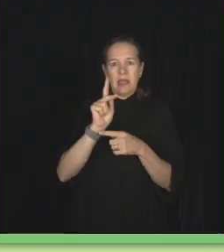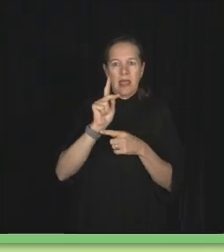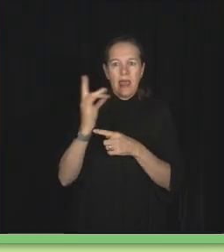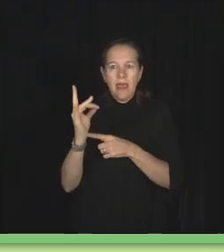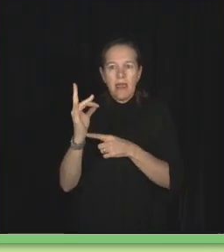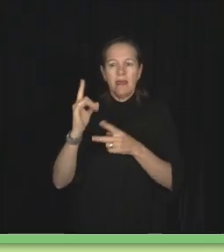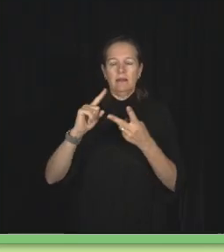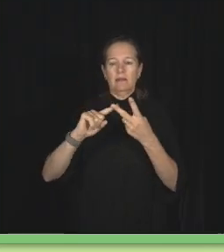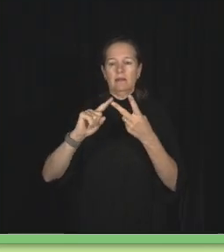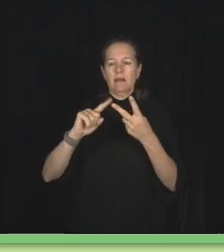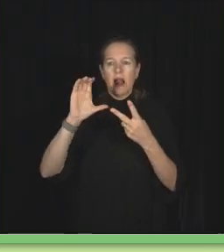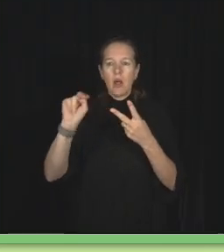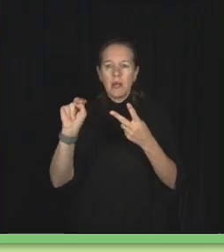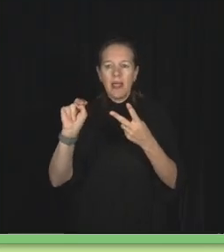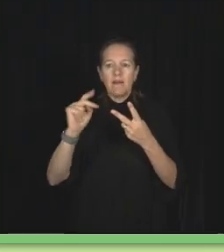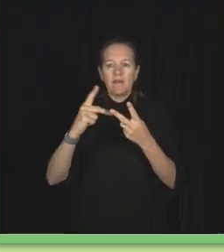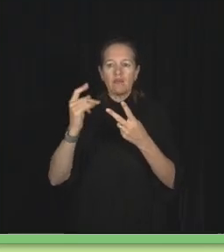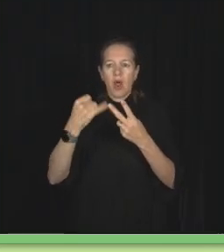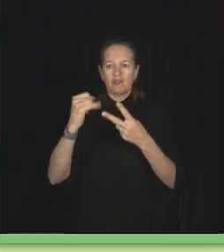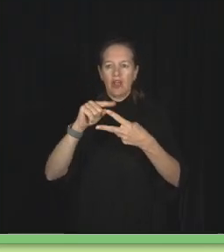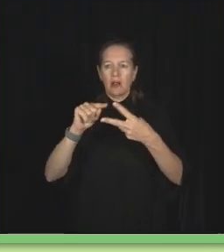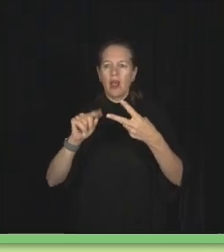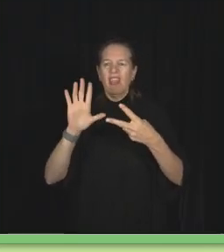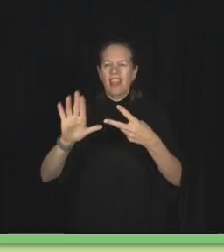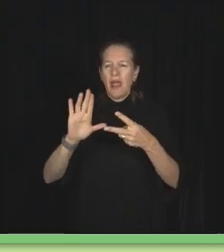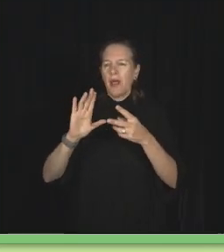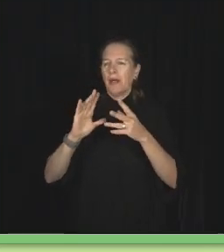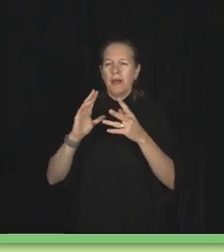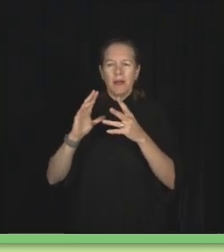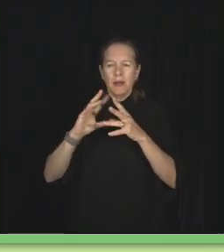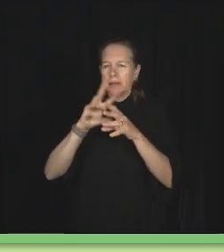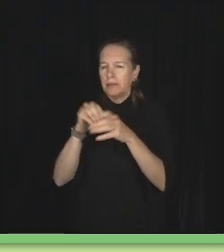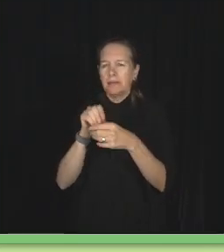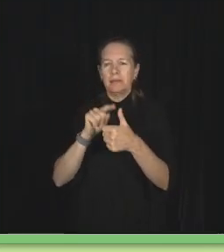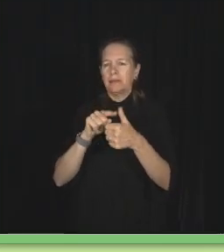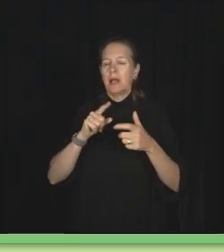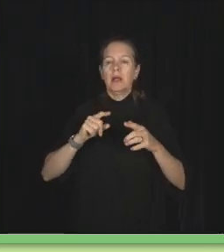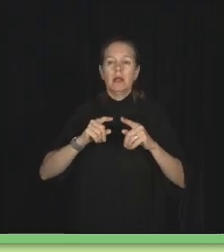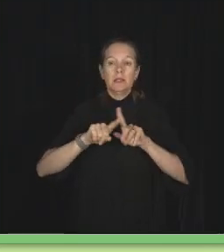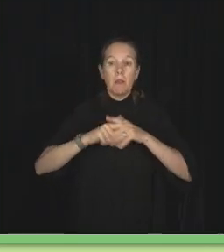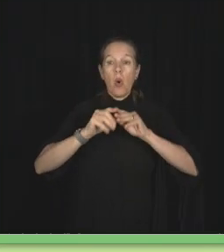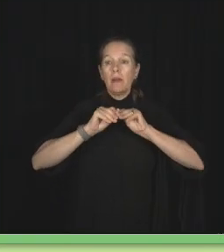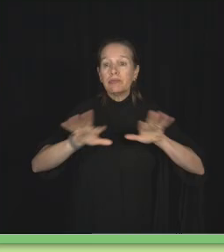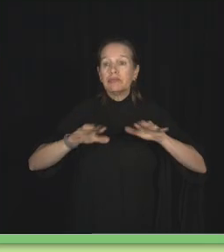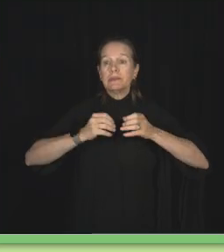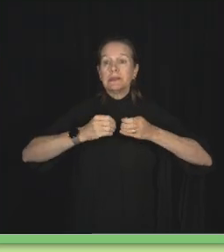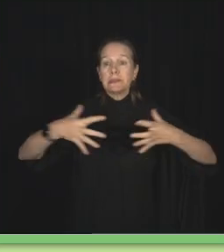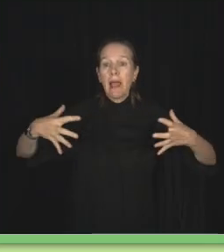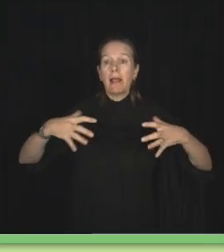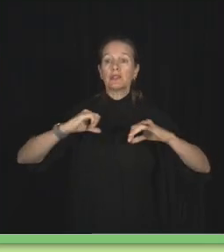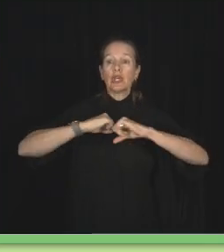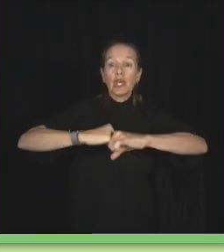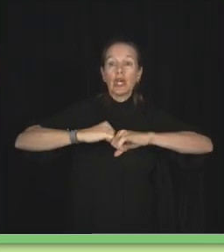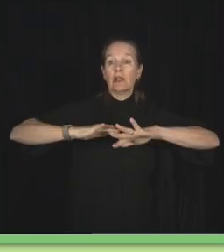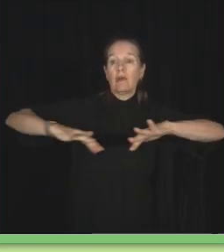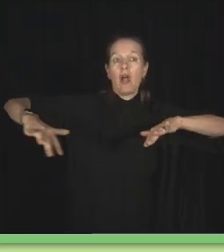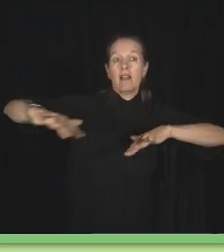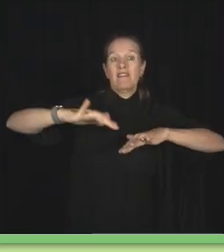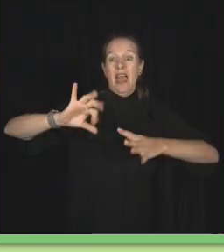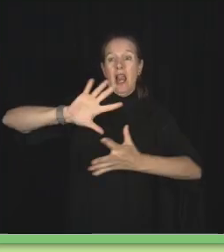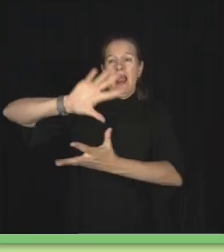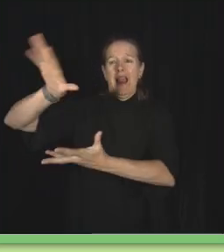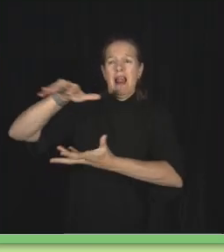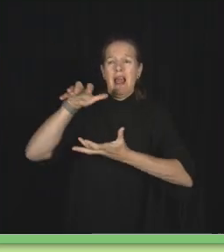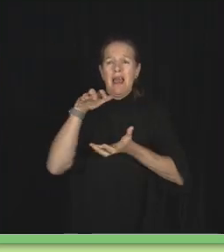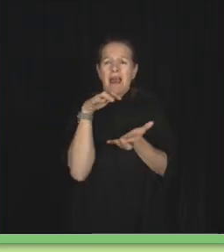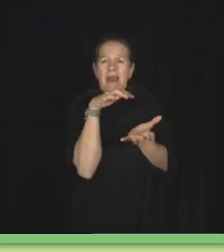and all of the cloud native projects have around deploying, scaling, observing, securing, and how do we attach those